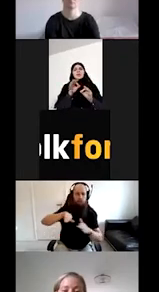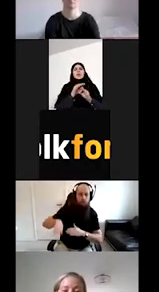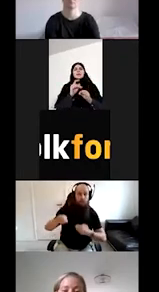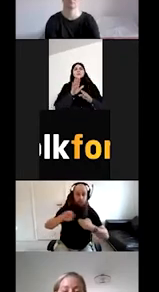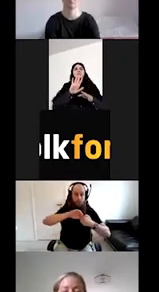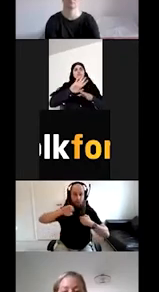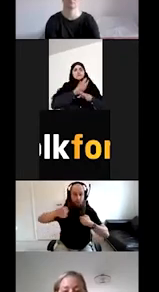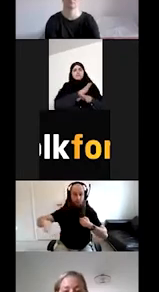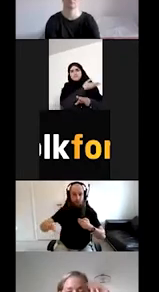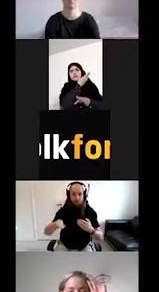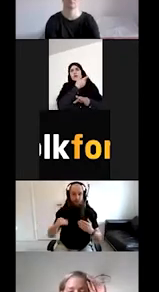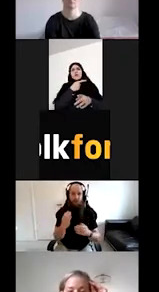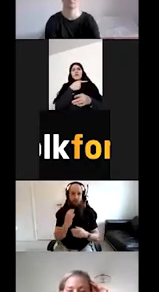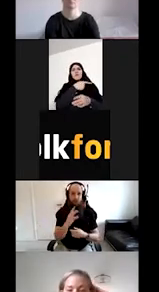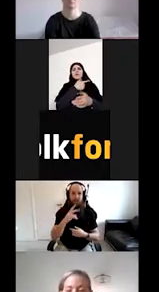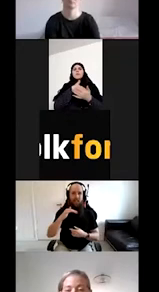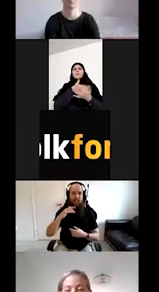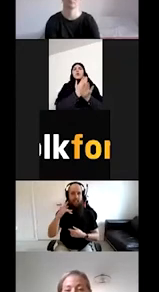vulnerable groups.